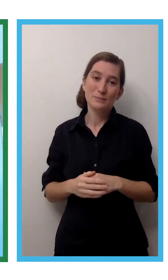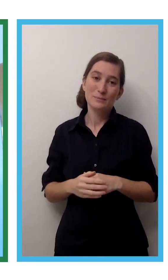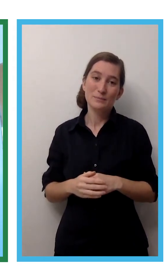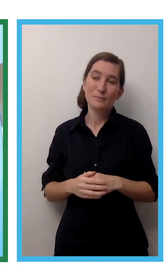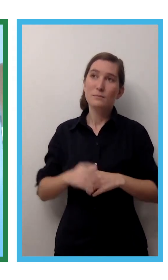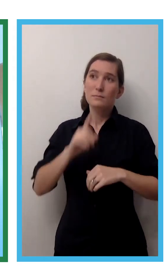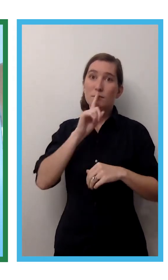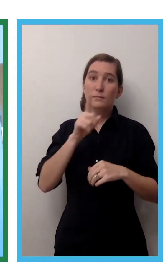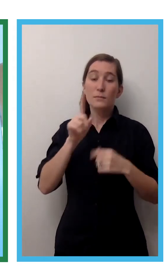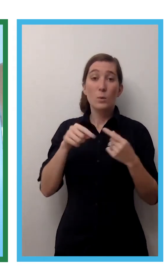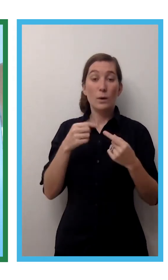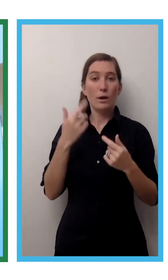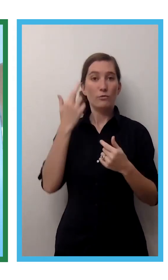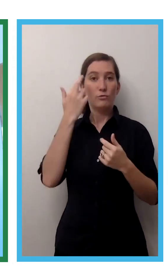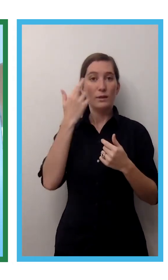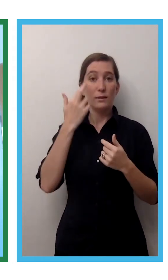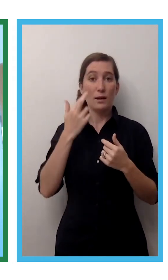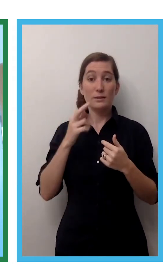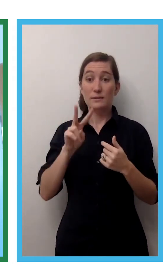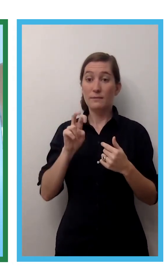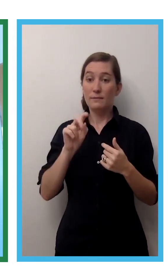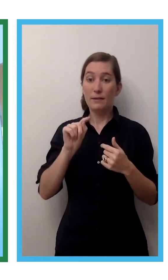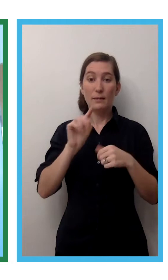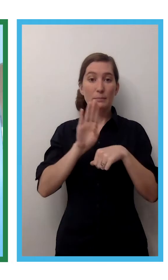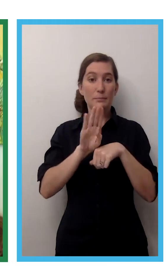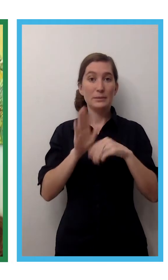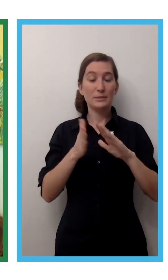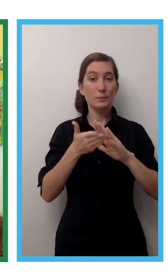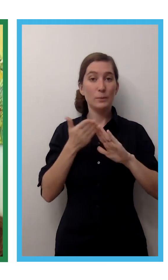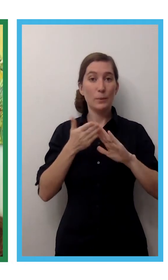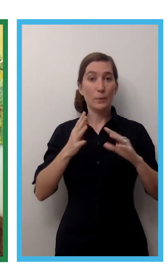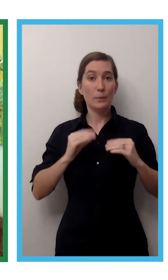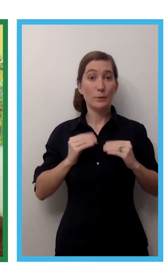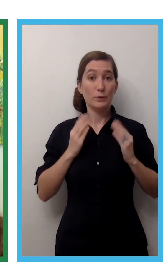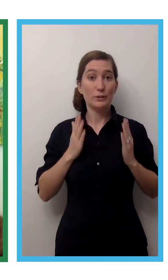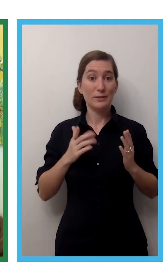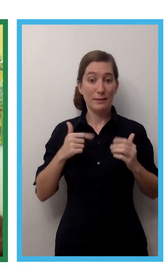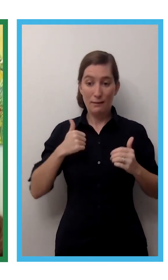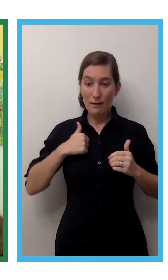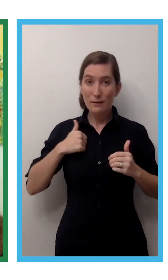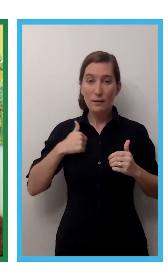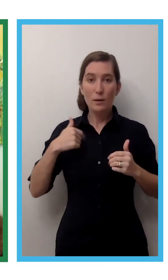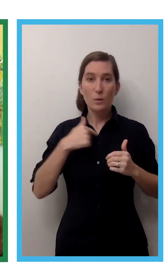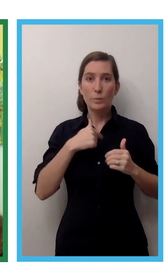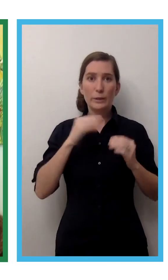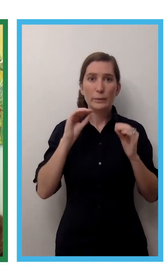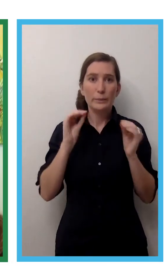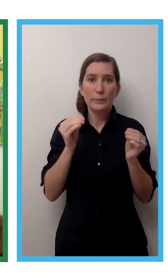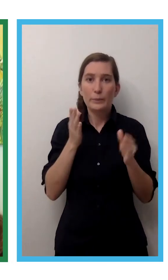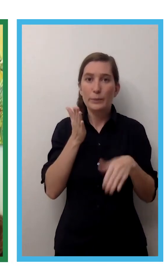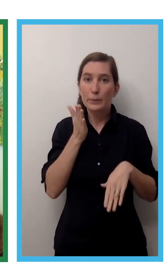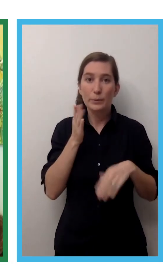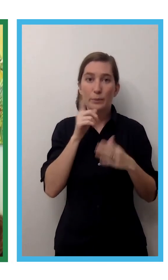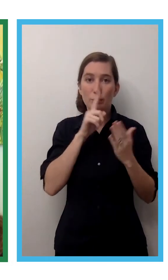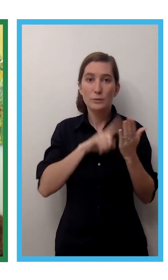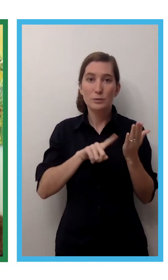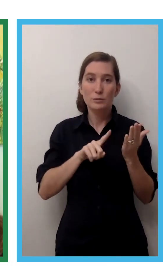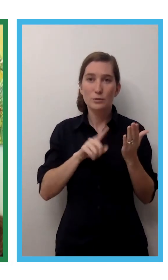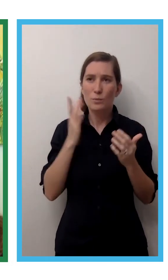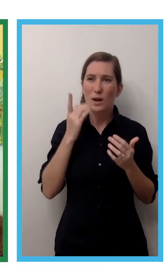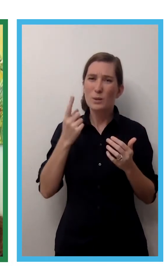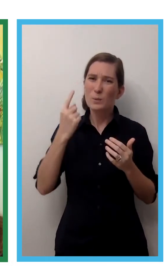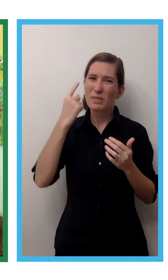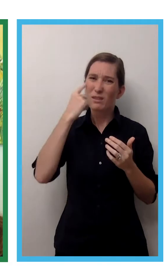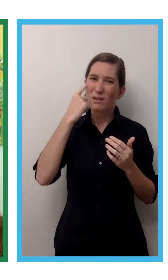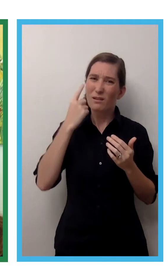on disabled business owners in Canada. Why do you think that is? Do you have any thoughts on that? And why do some things get researched and